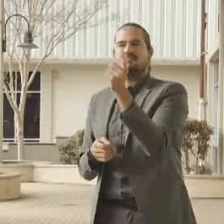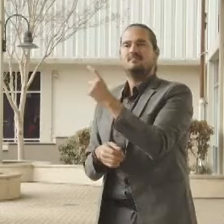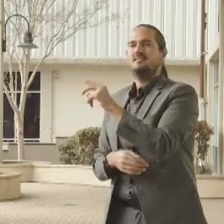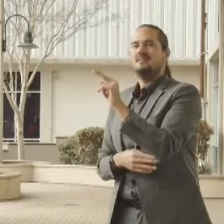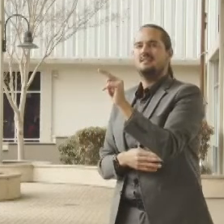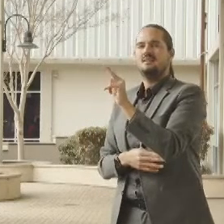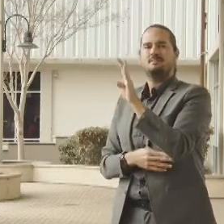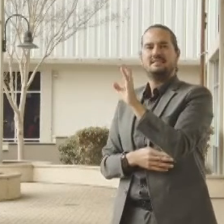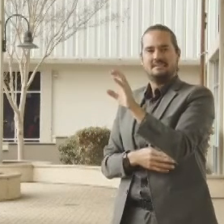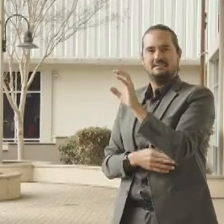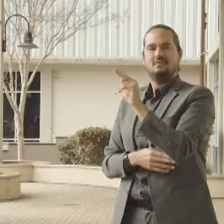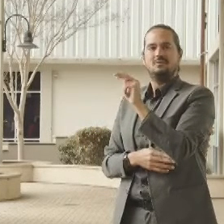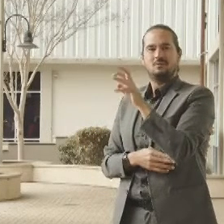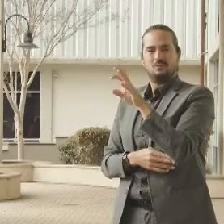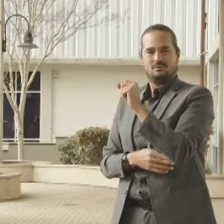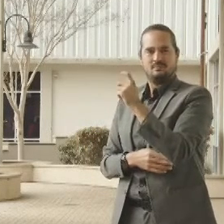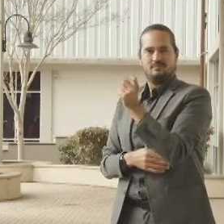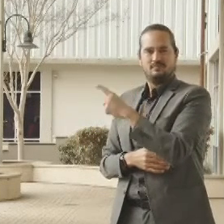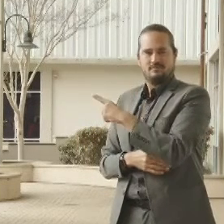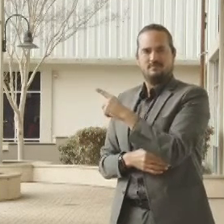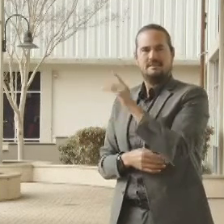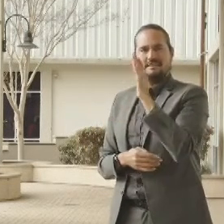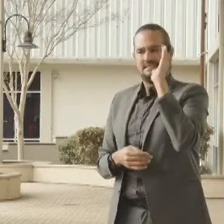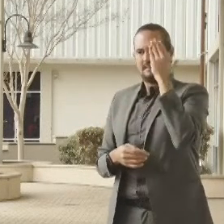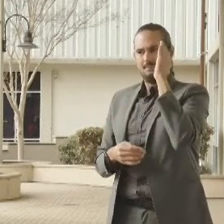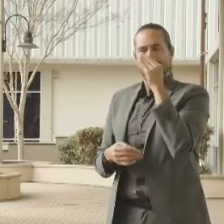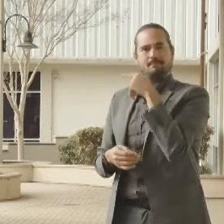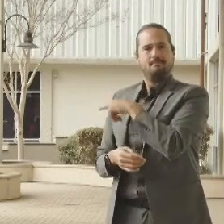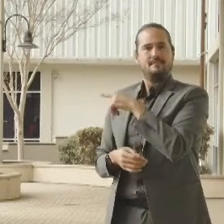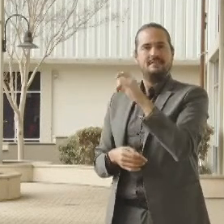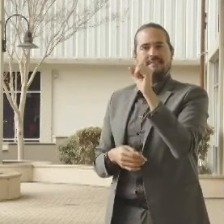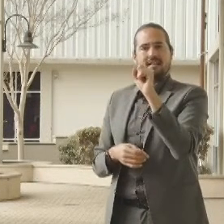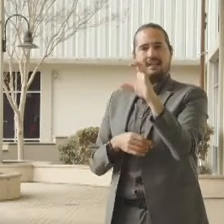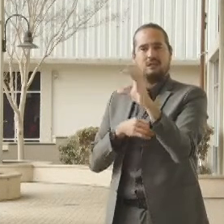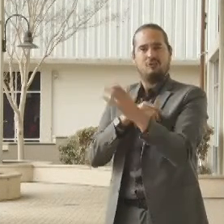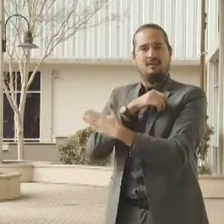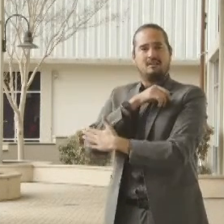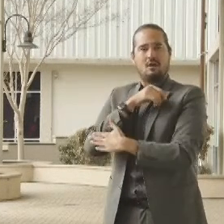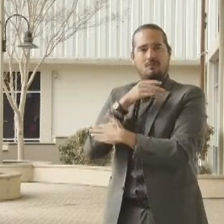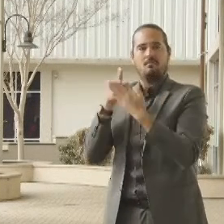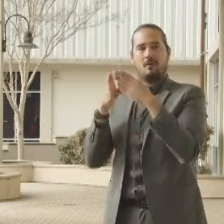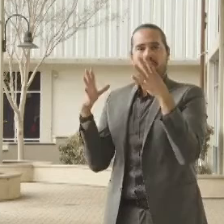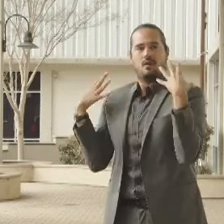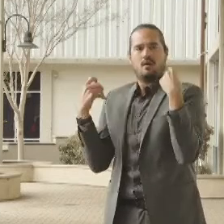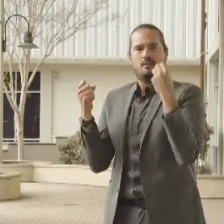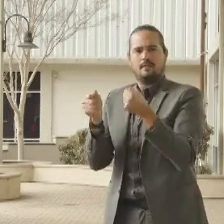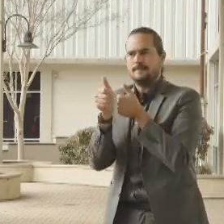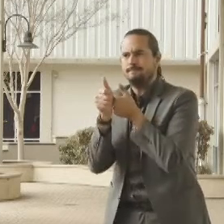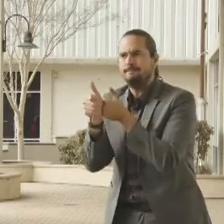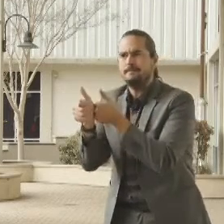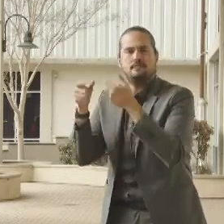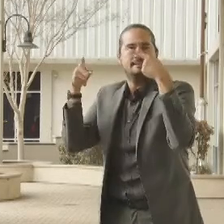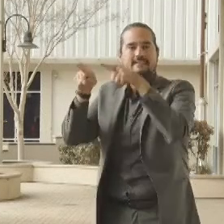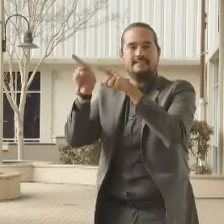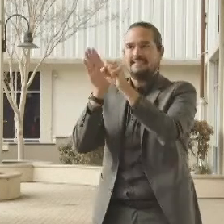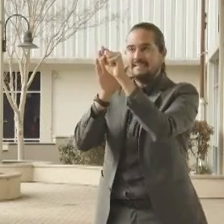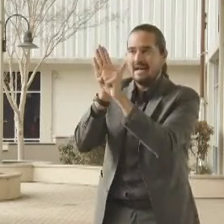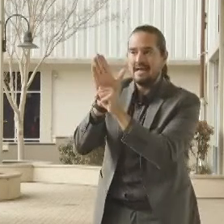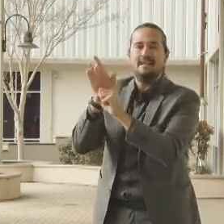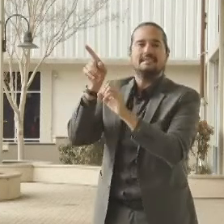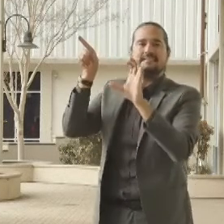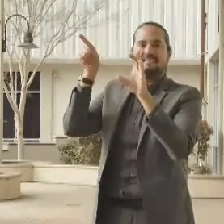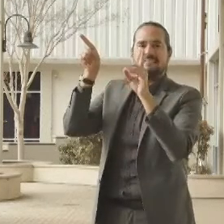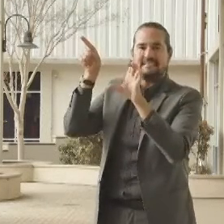as though the county became sort of in lockstep with the state and CDC. Is there any policies given, say, unique factors in the